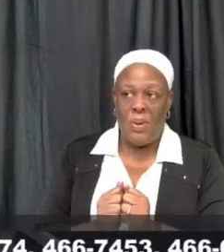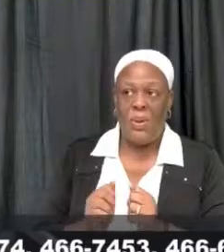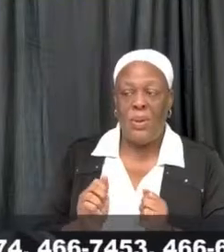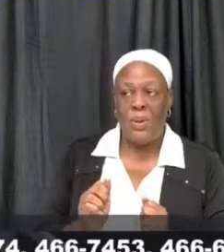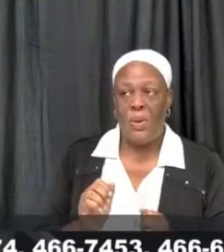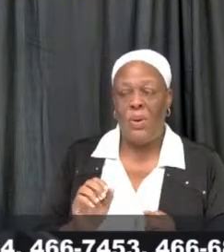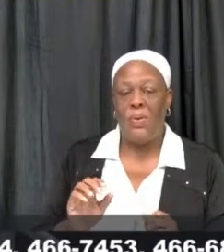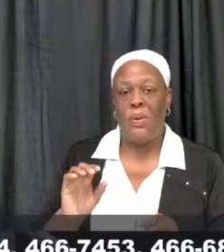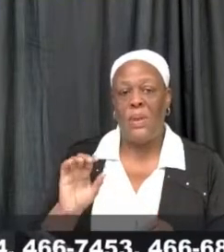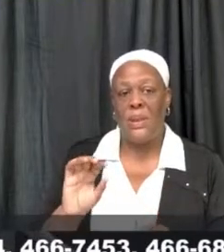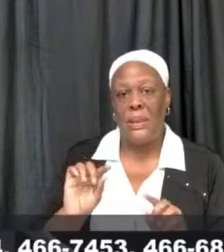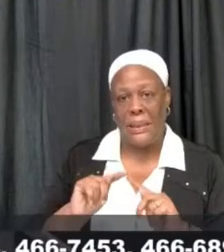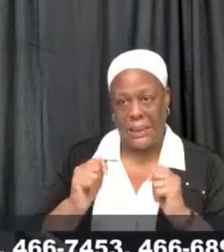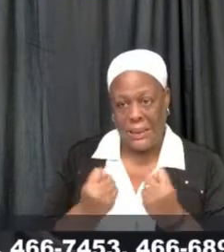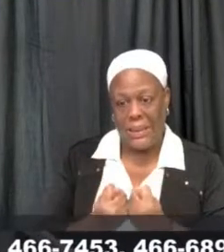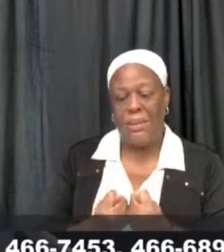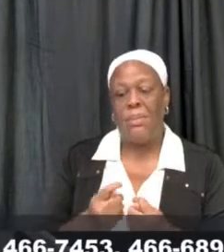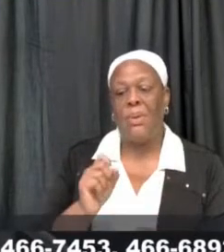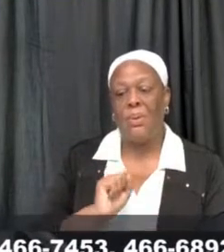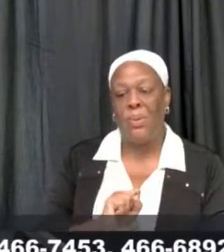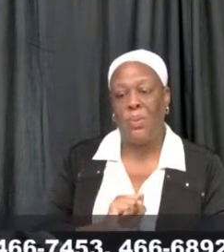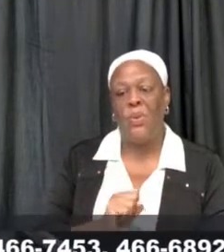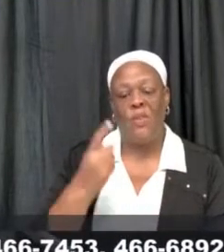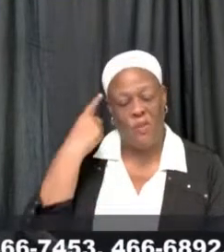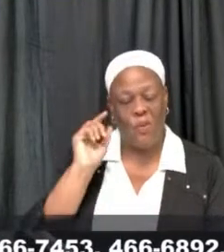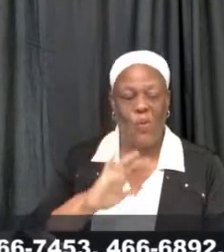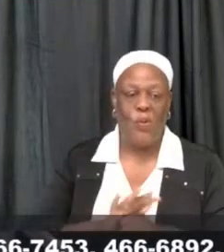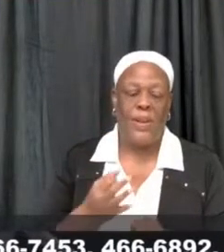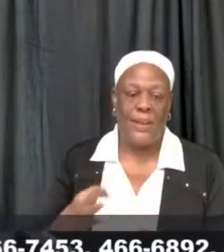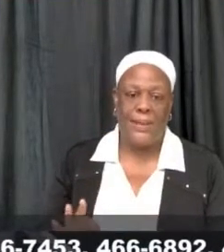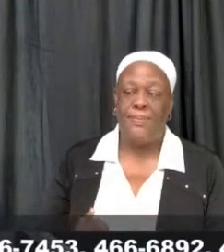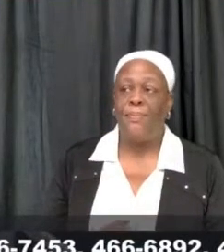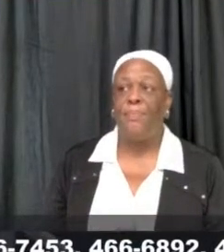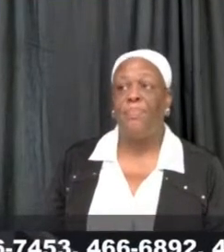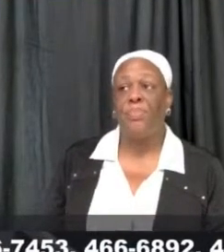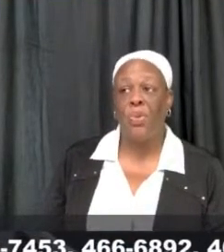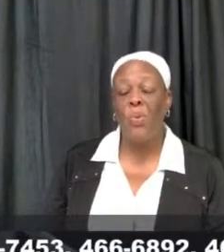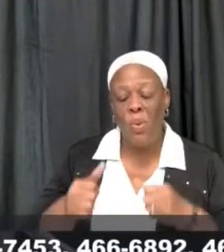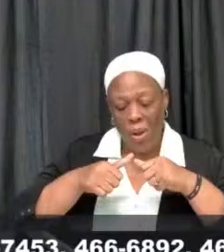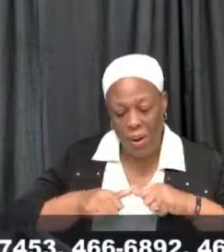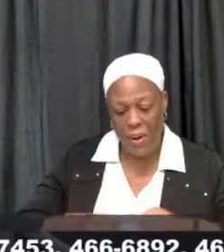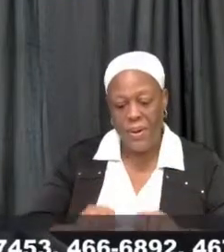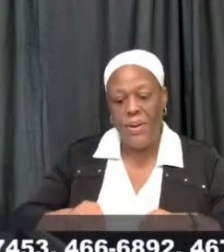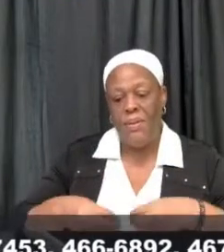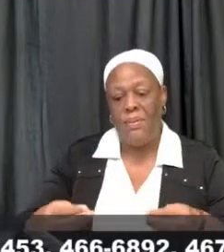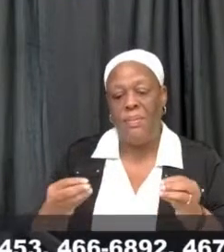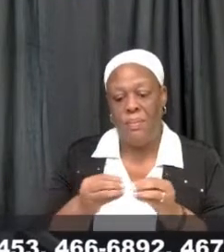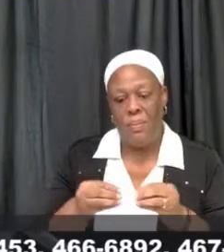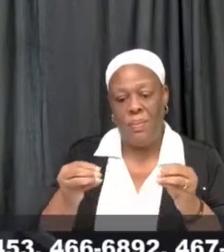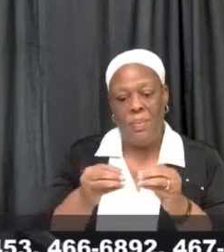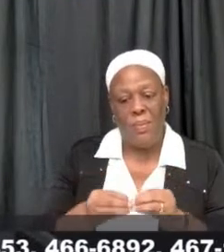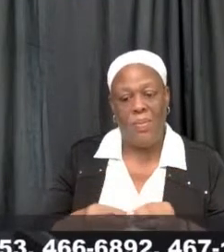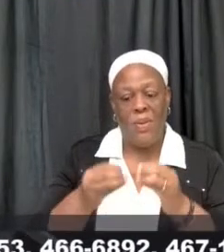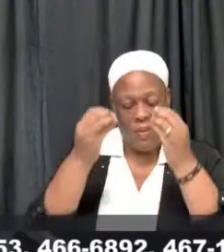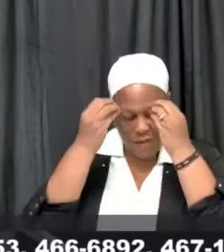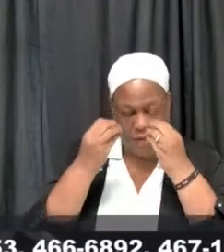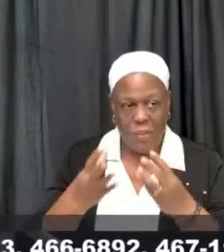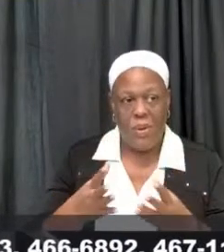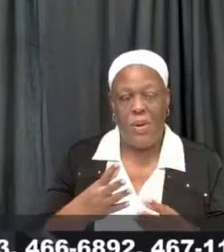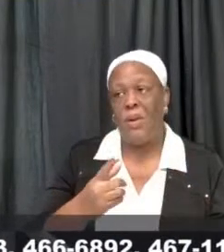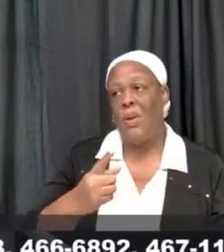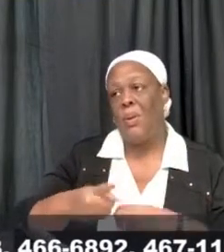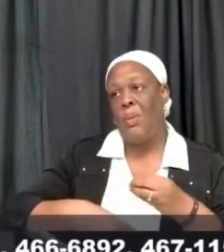Mitigation Council. Of course, we continue to update you on what is happening in St. Kitts and Nevis